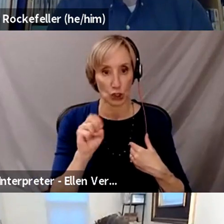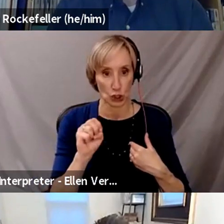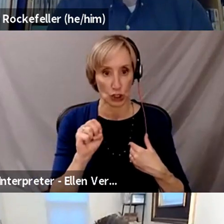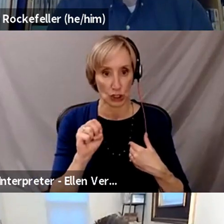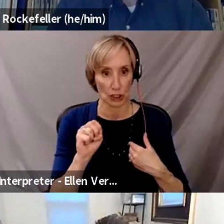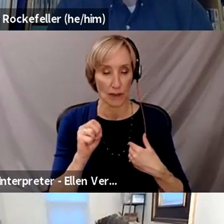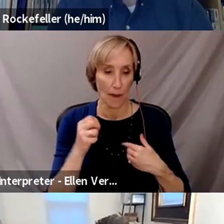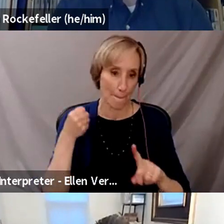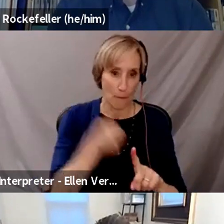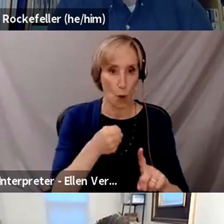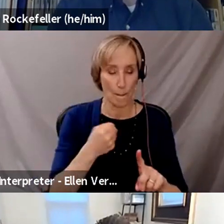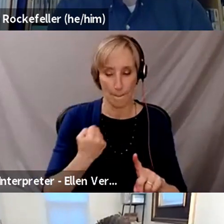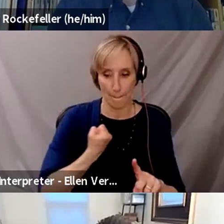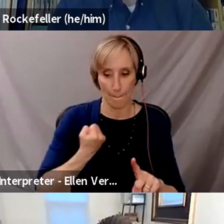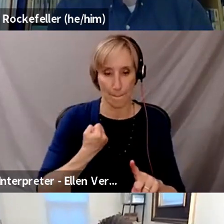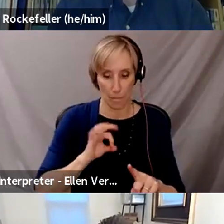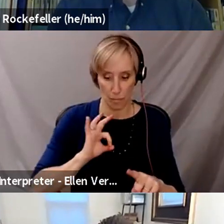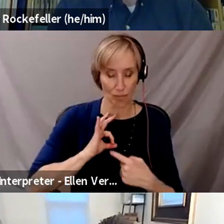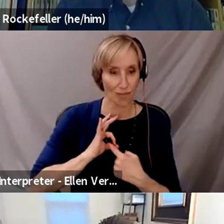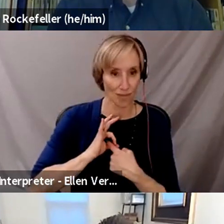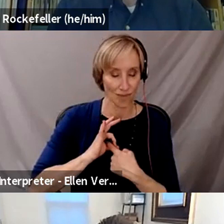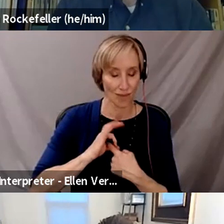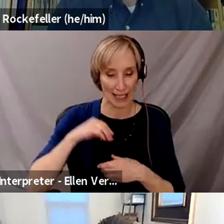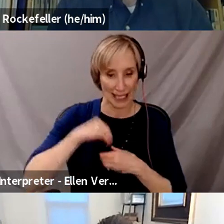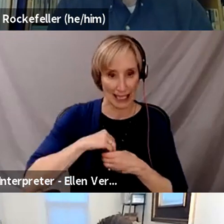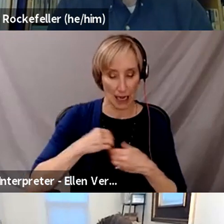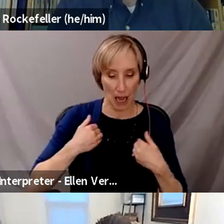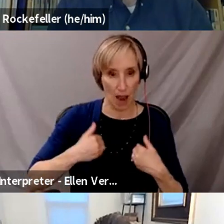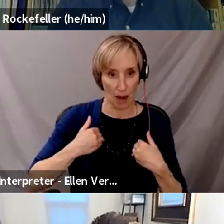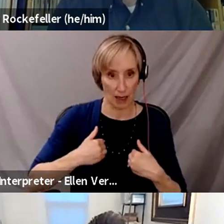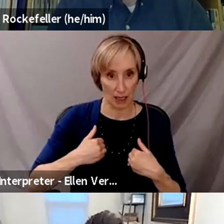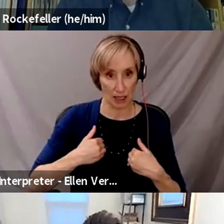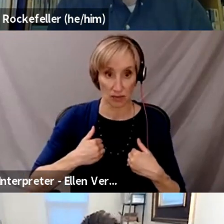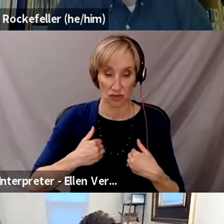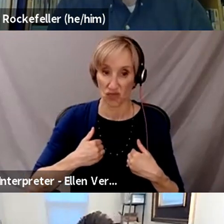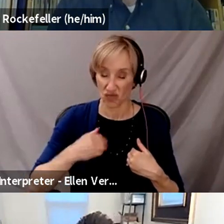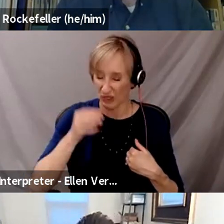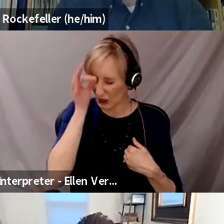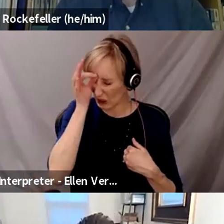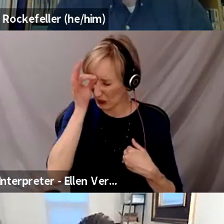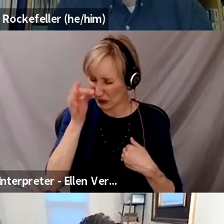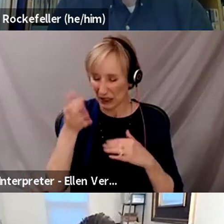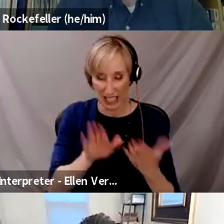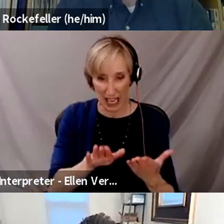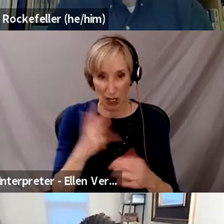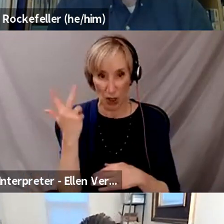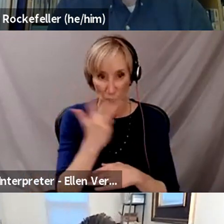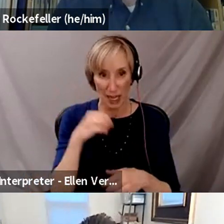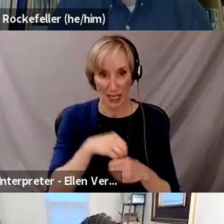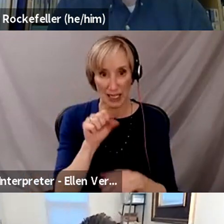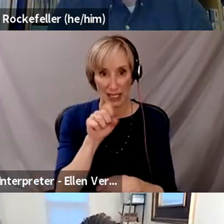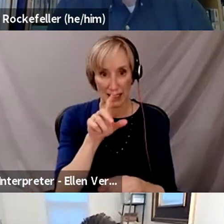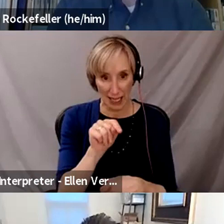an assault. And I almost died. I spent 3 days in St. Vincent's Hospital